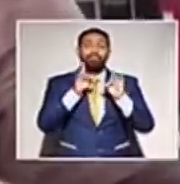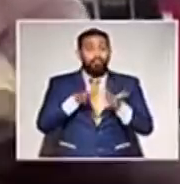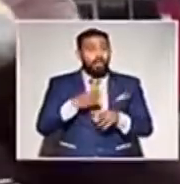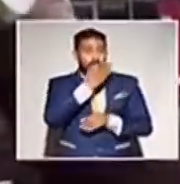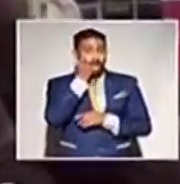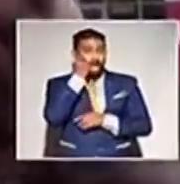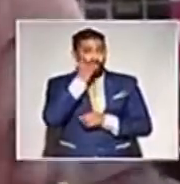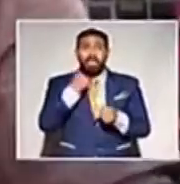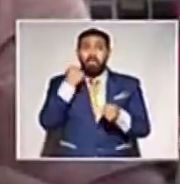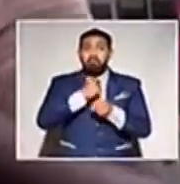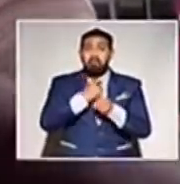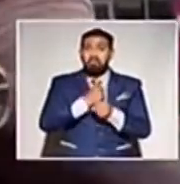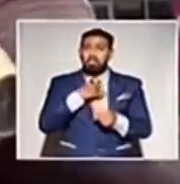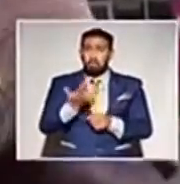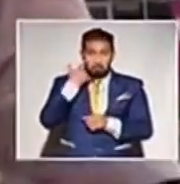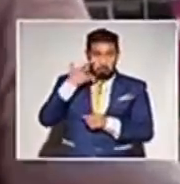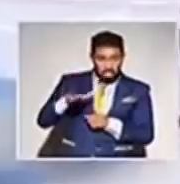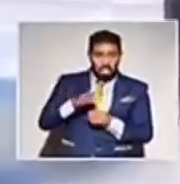future.